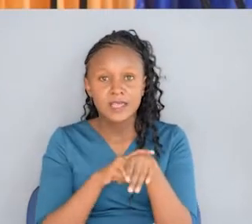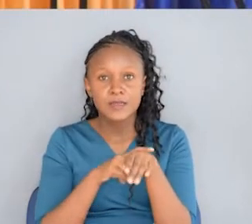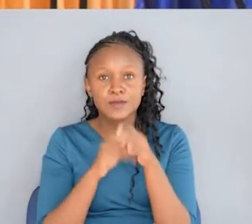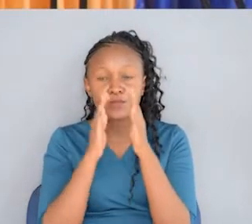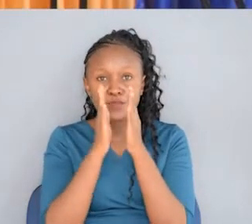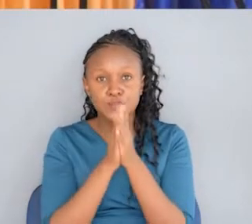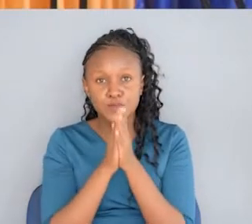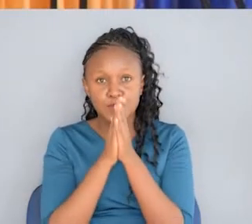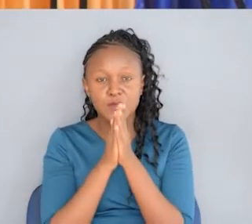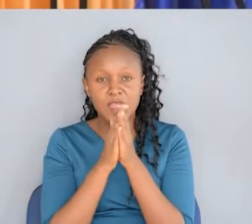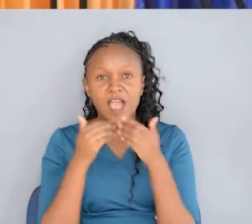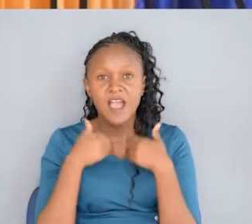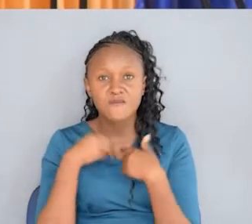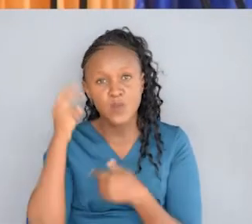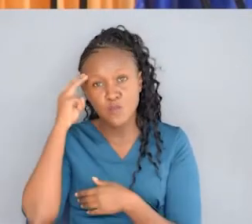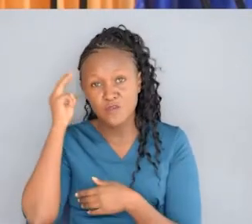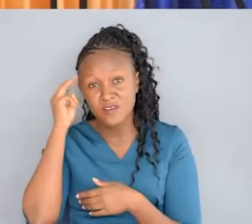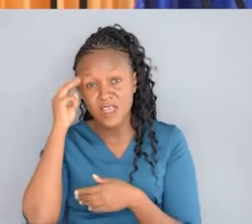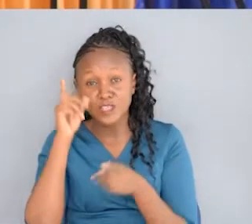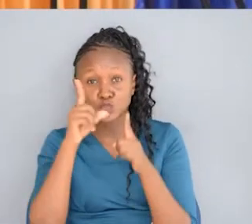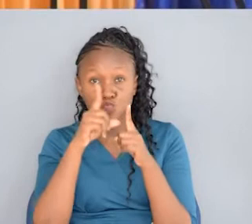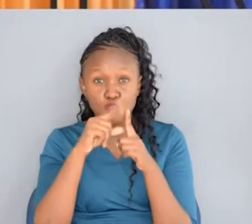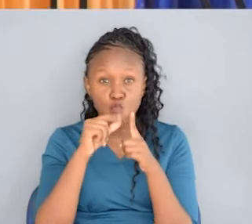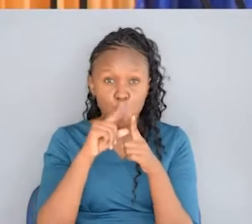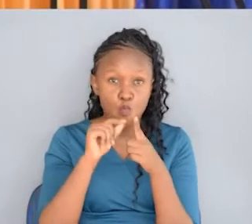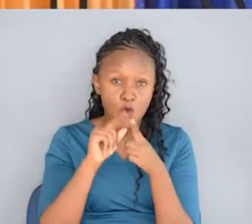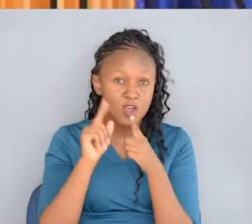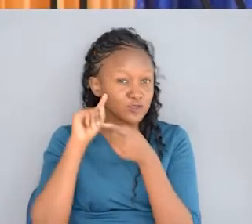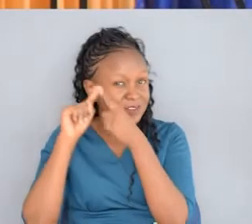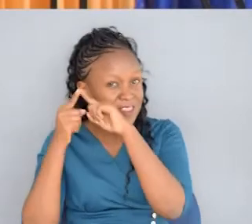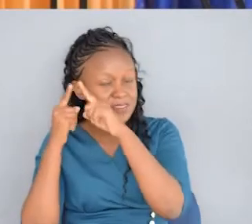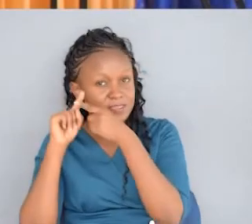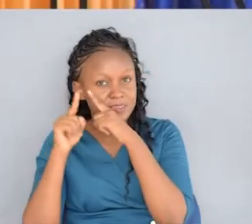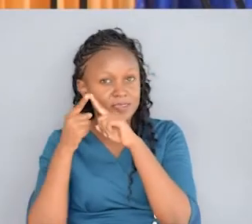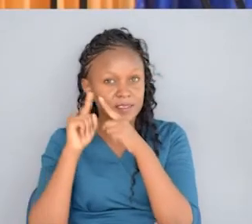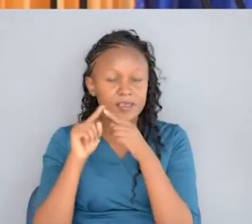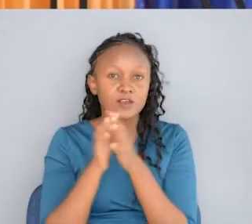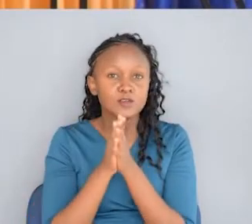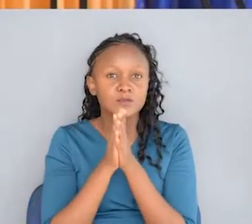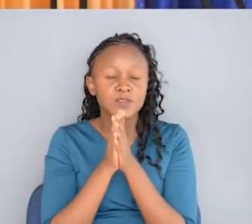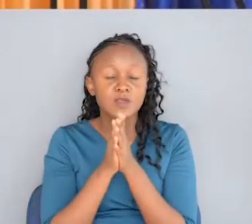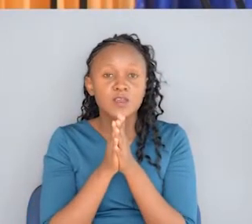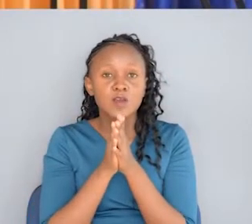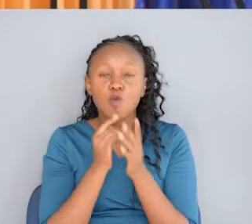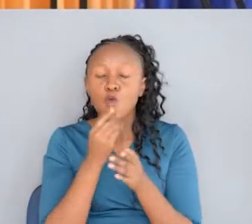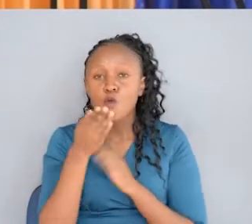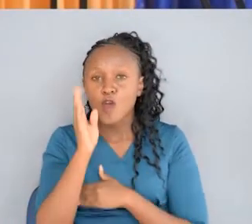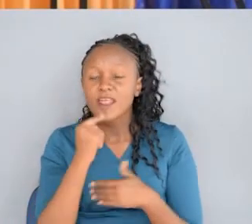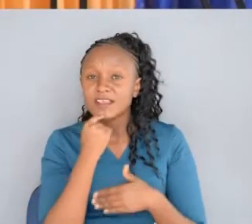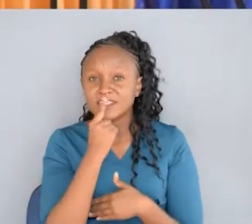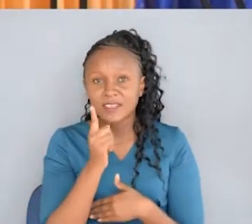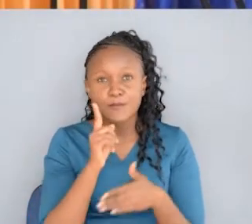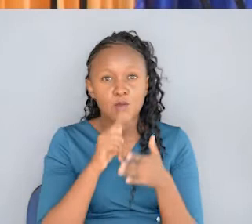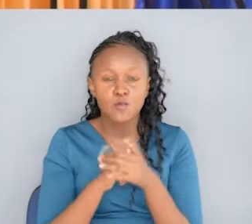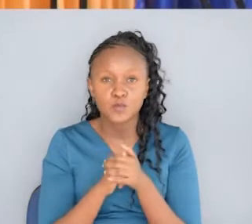And as we pray, we are meditating on those scriptures and knowing that this is what God says about my needs. This is what God